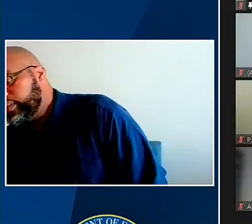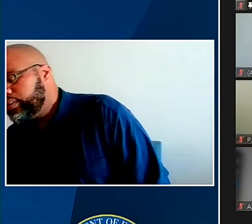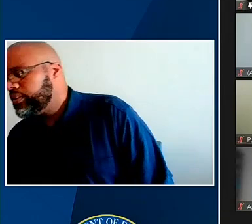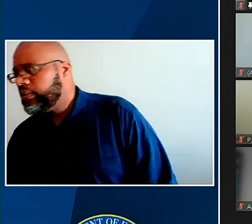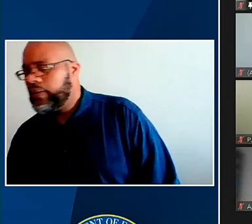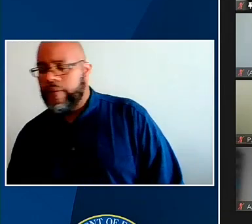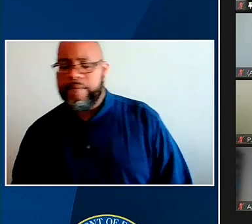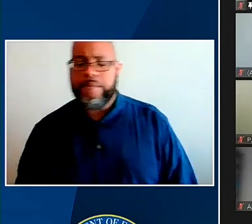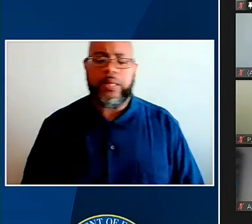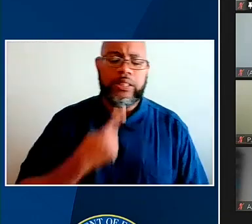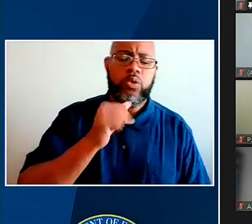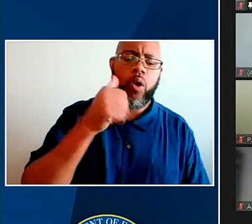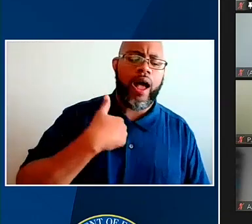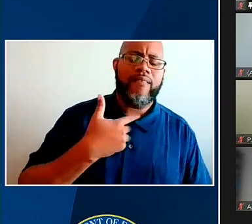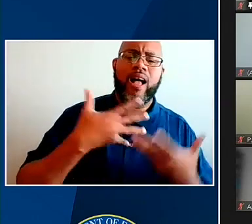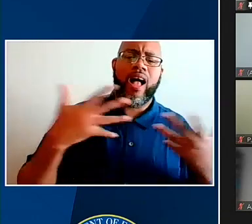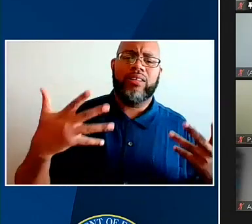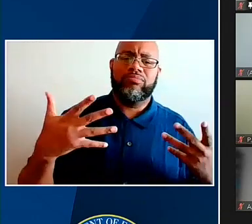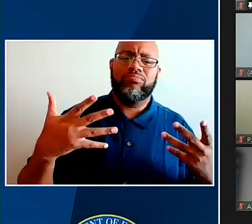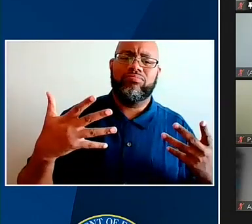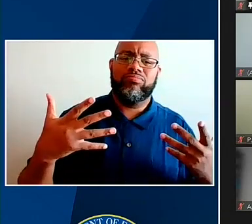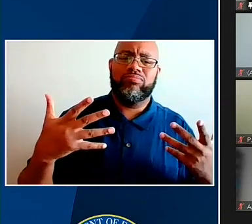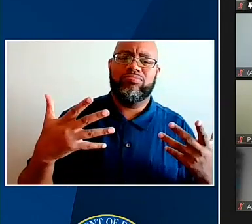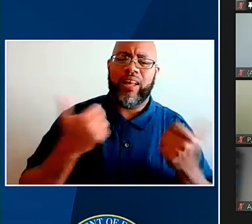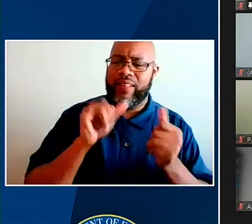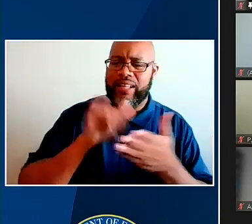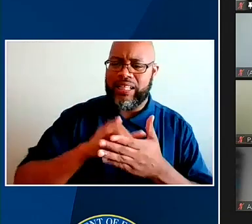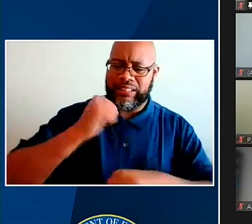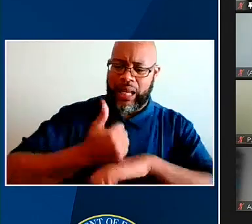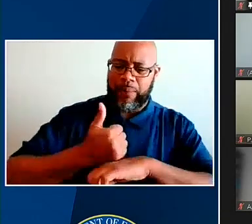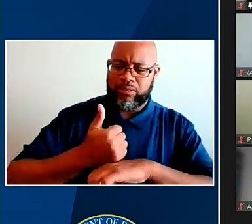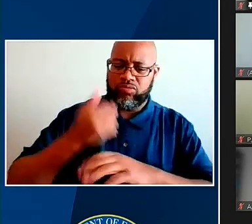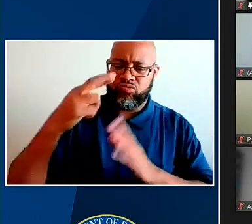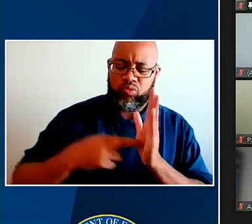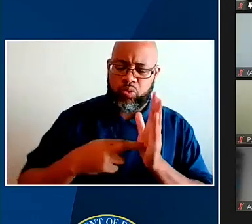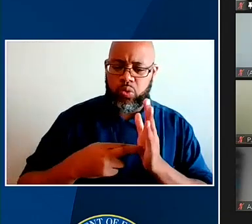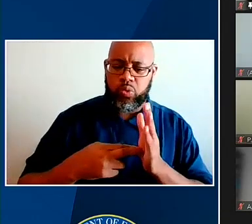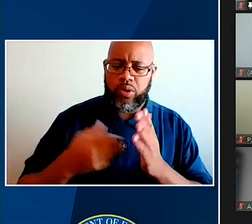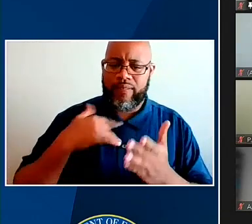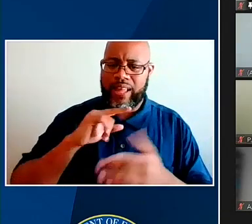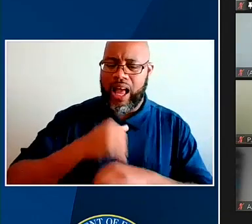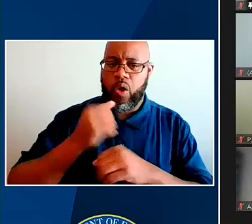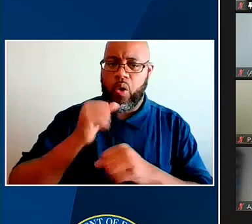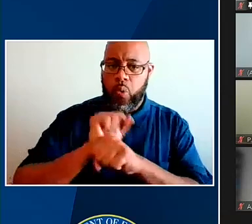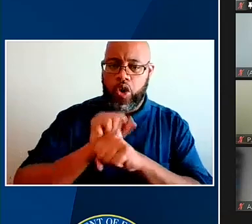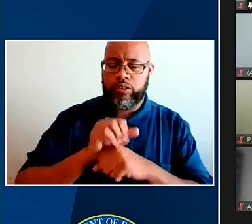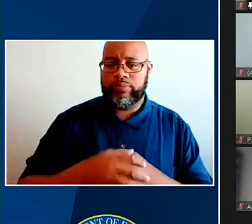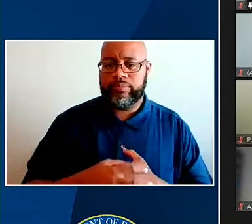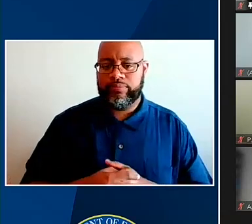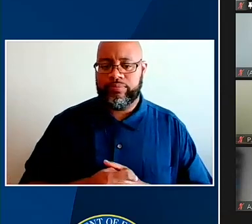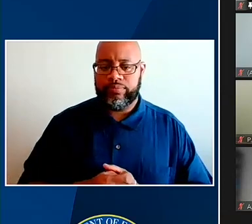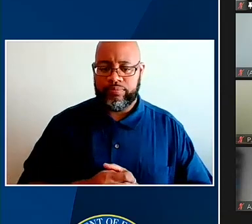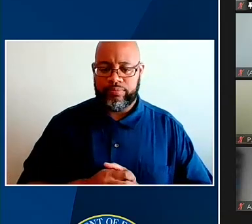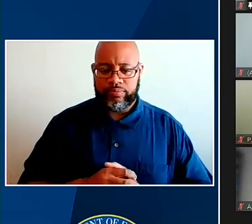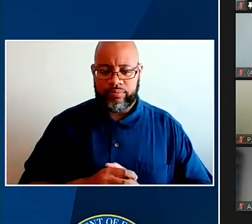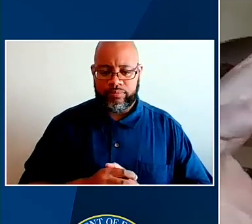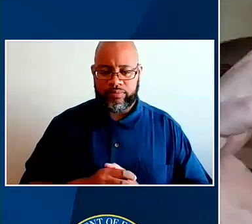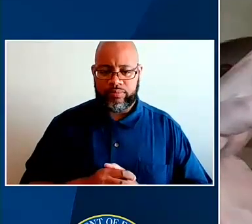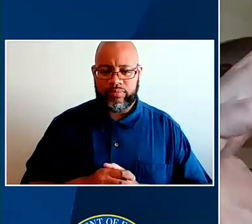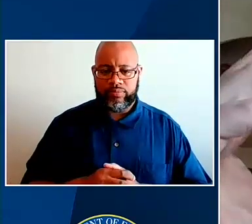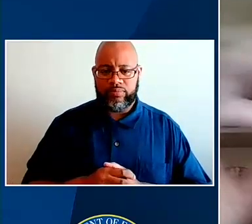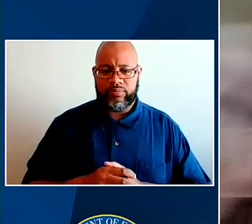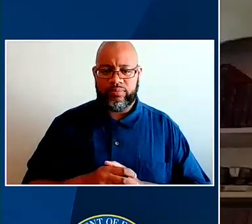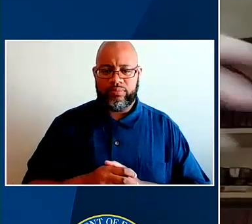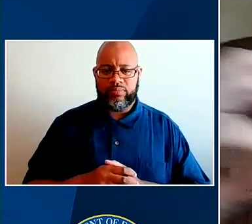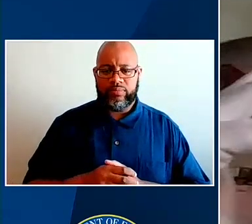Yeah, as I said, we don't have anything established in regulations to how this actually works. I think we have to give us